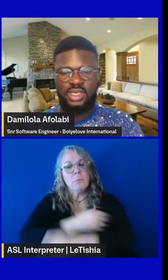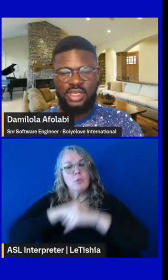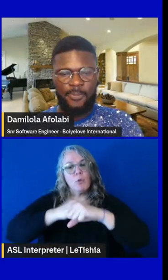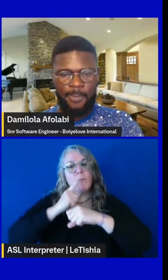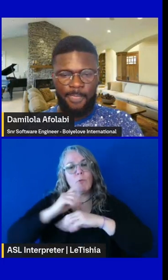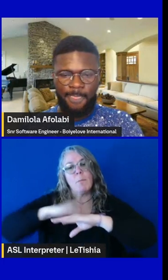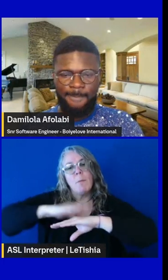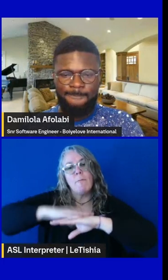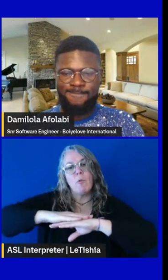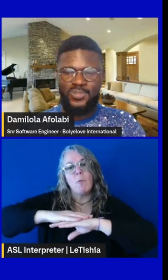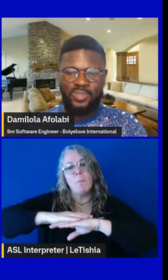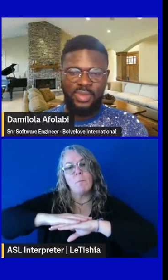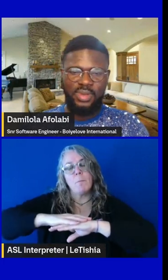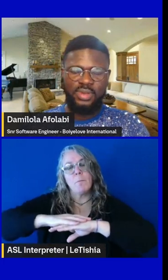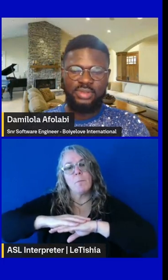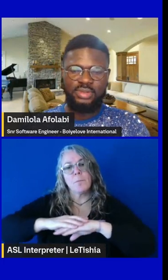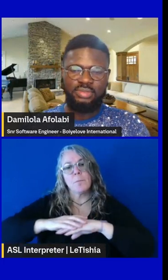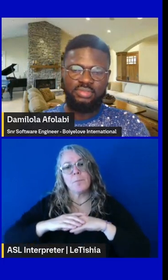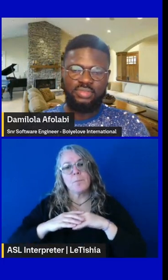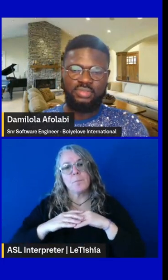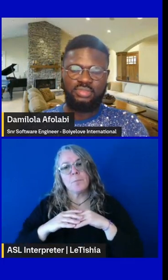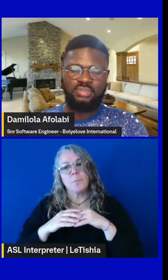platforms